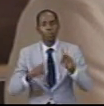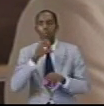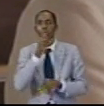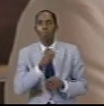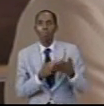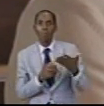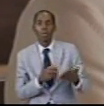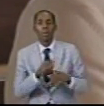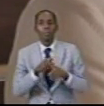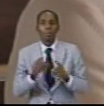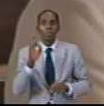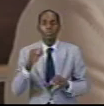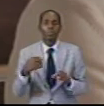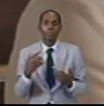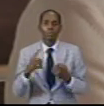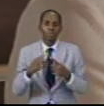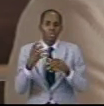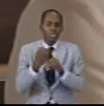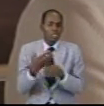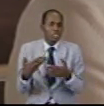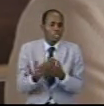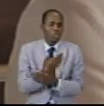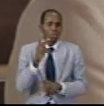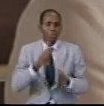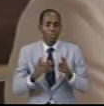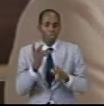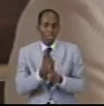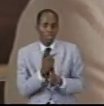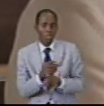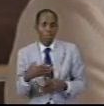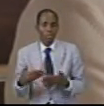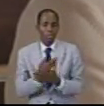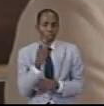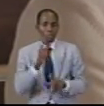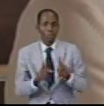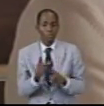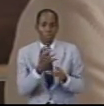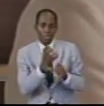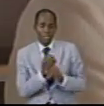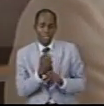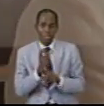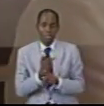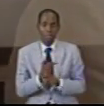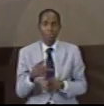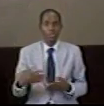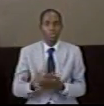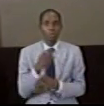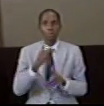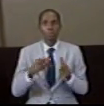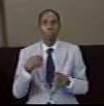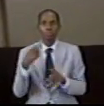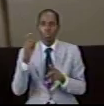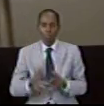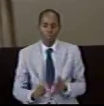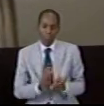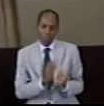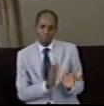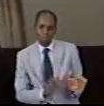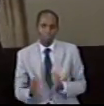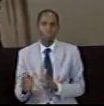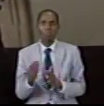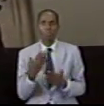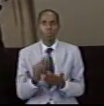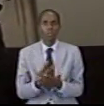if we're going to get all those converts and we're going to retain them, get them and retain them, we must adjust. We readjust our